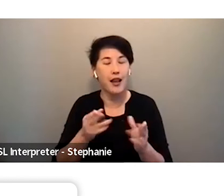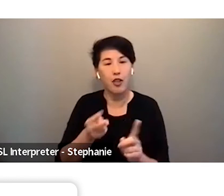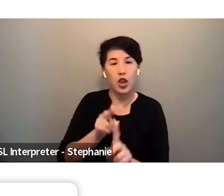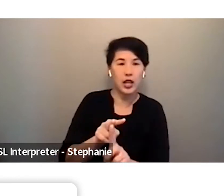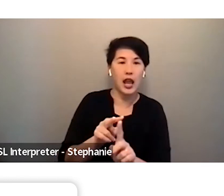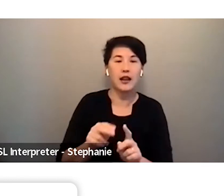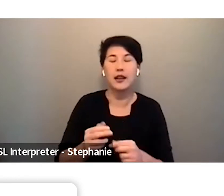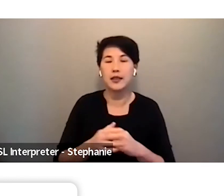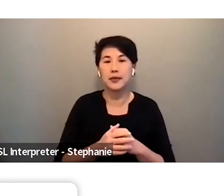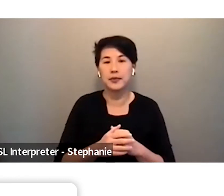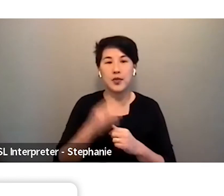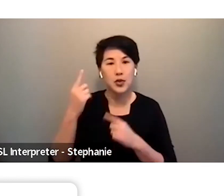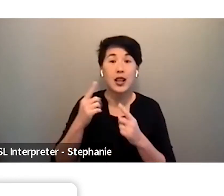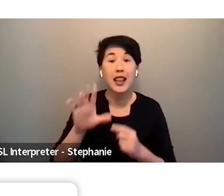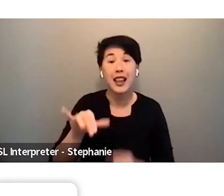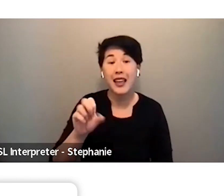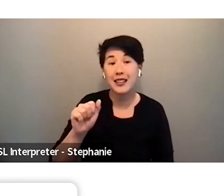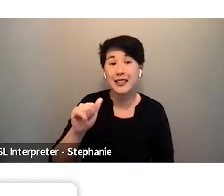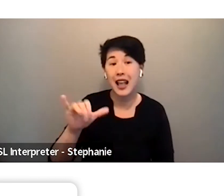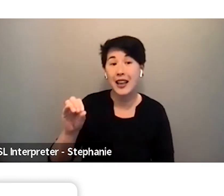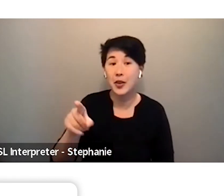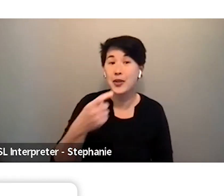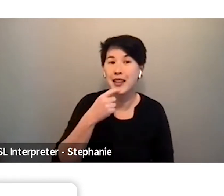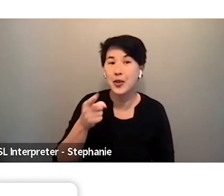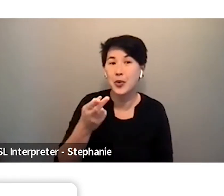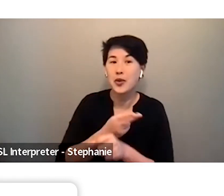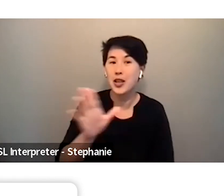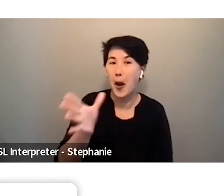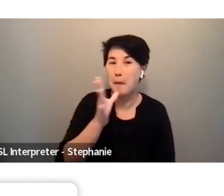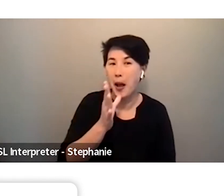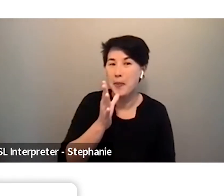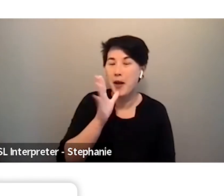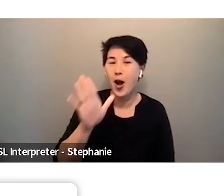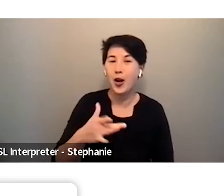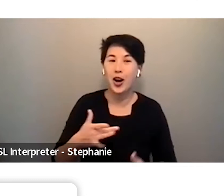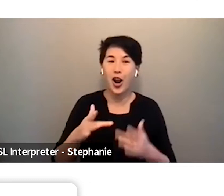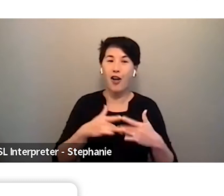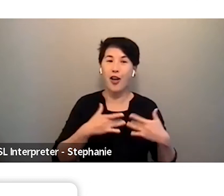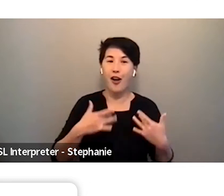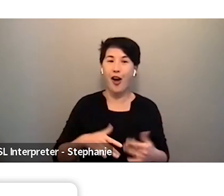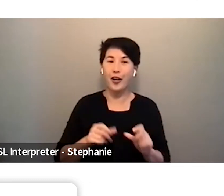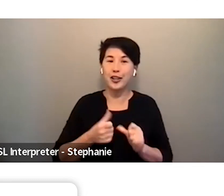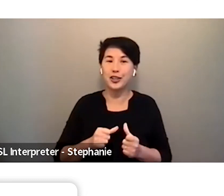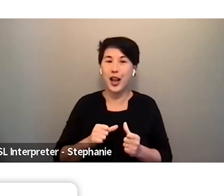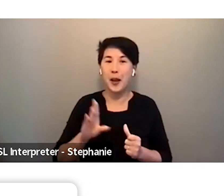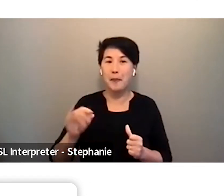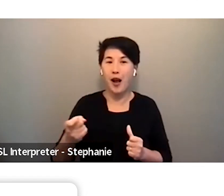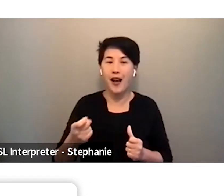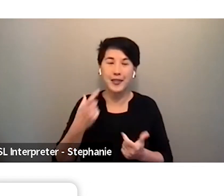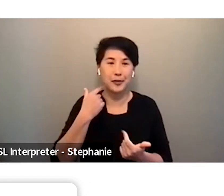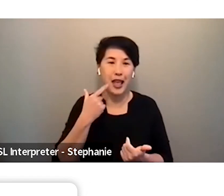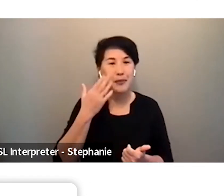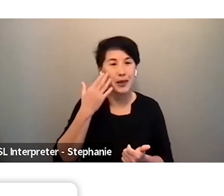considering, Sayo, when you said you were using your mom's heart-shaped box, we laughed about it last time because my mom would be